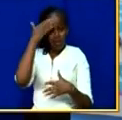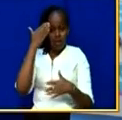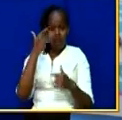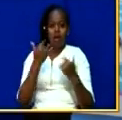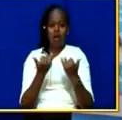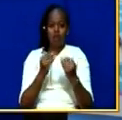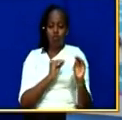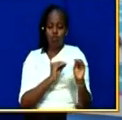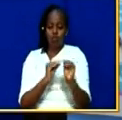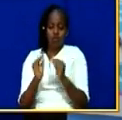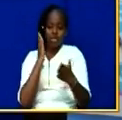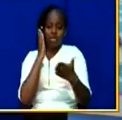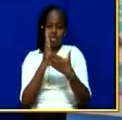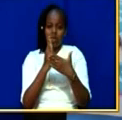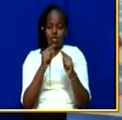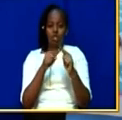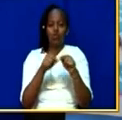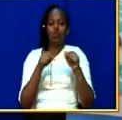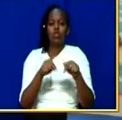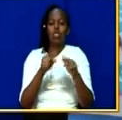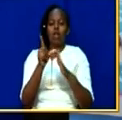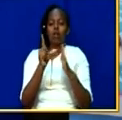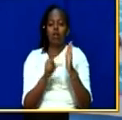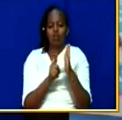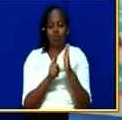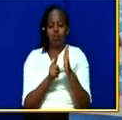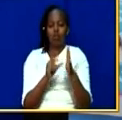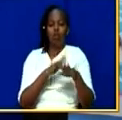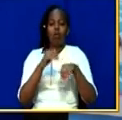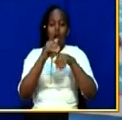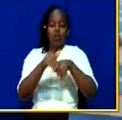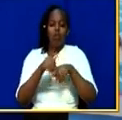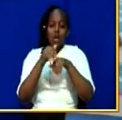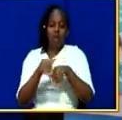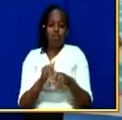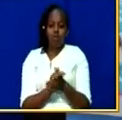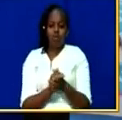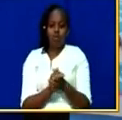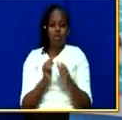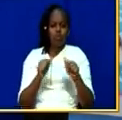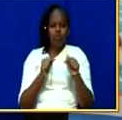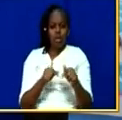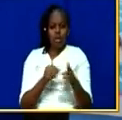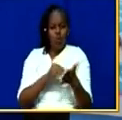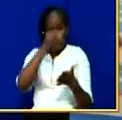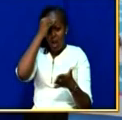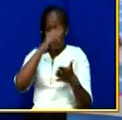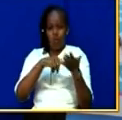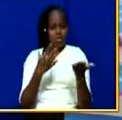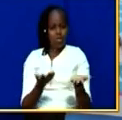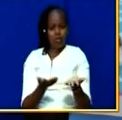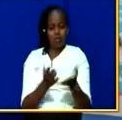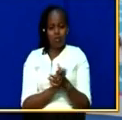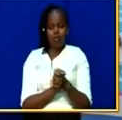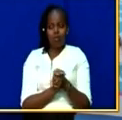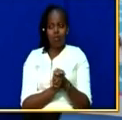get straight into our lesson for agriculture. What do you want us to study for